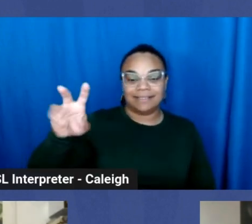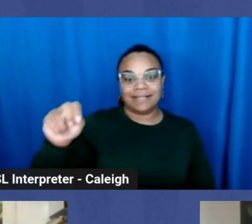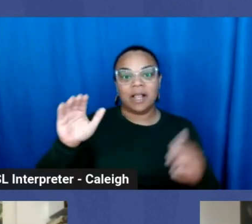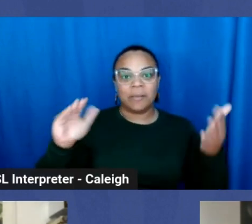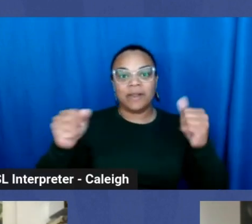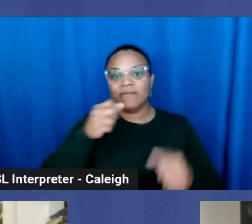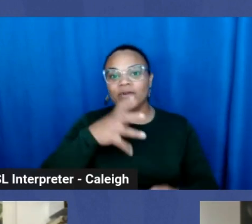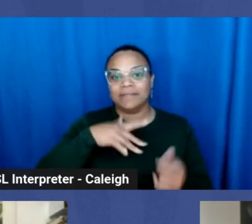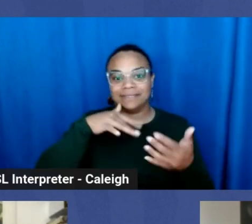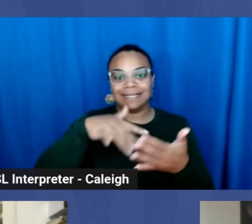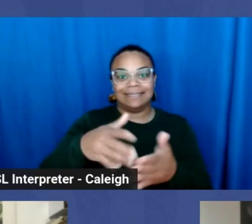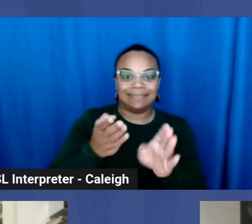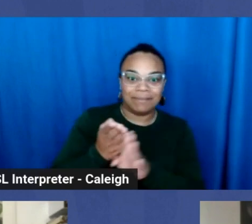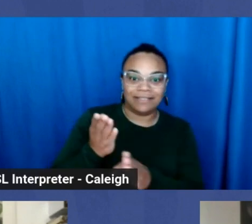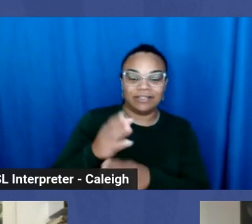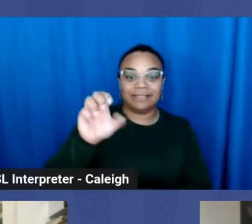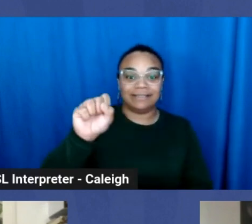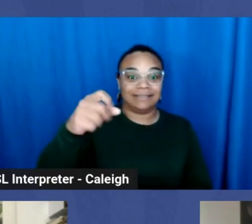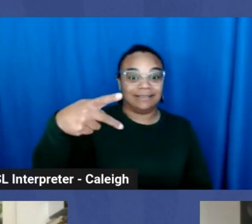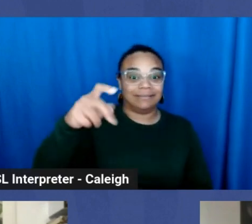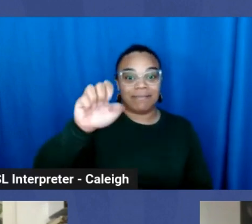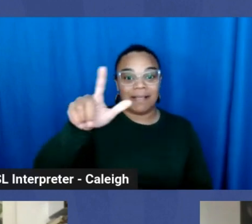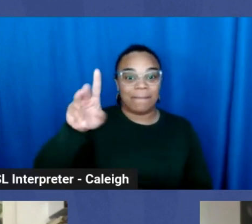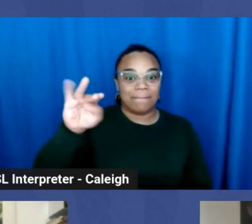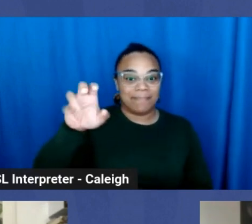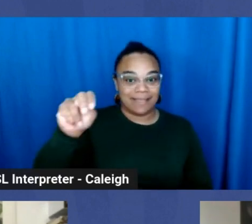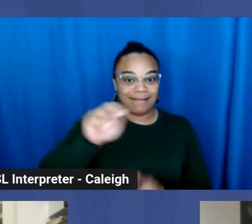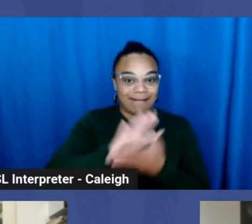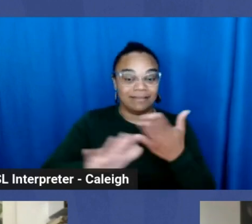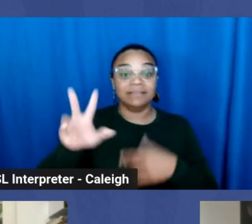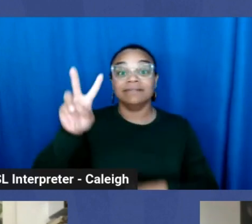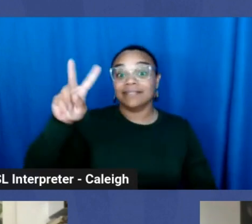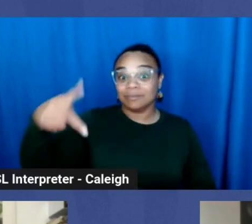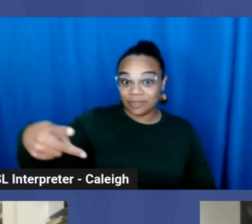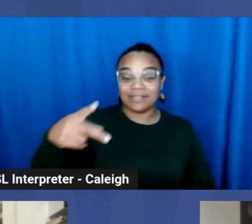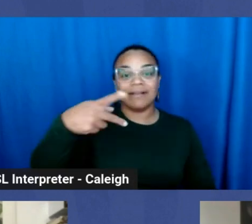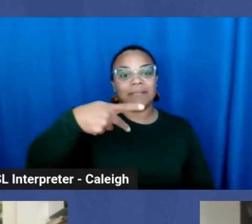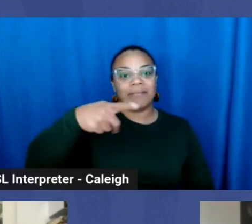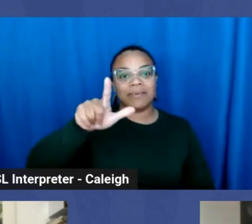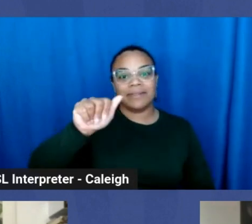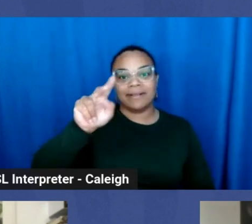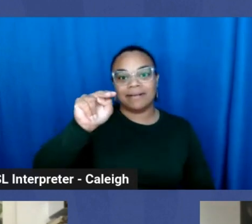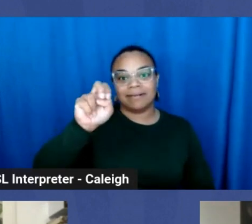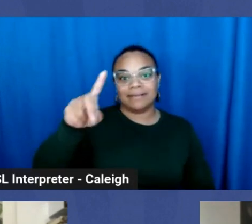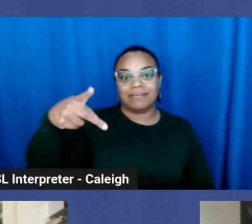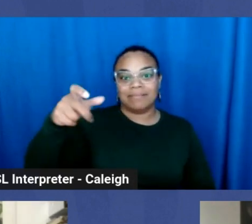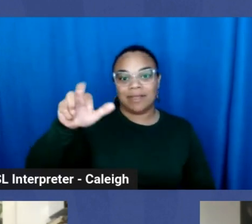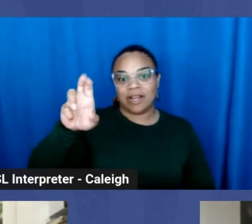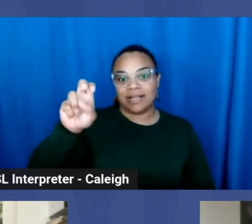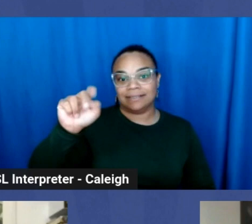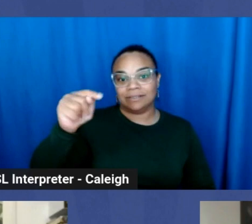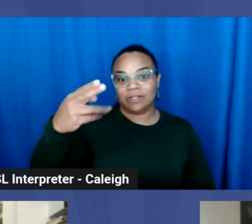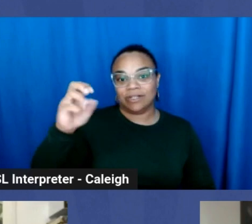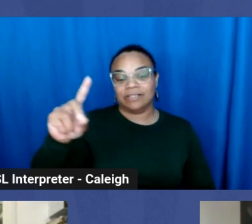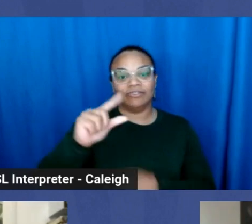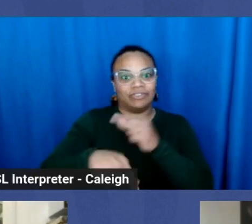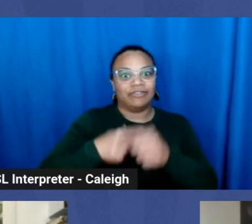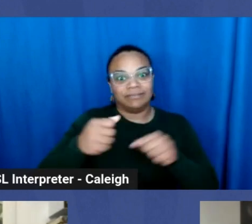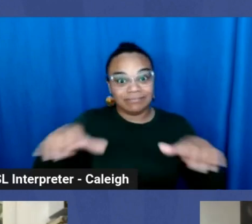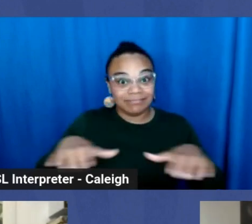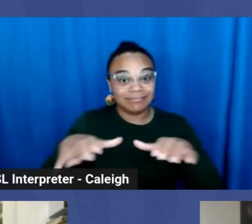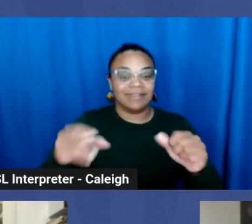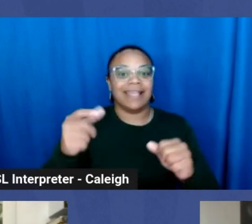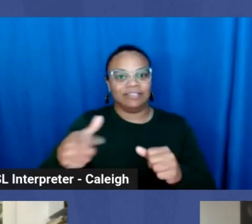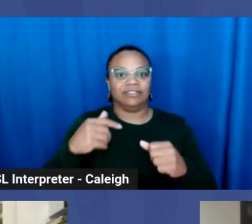major at Spelman College and vice president of Planned Parenthood Generation Action and a founding member of the Visionaries,